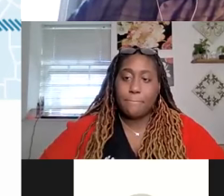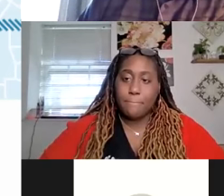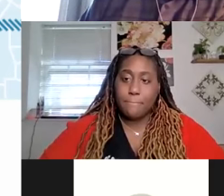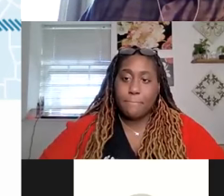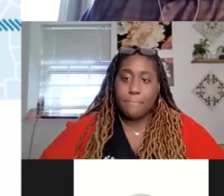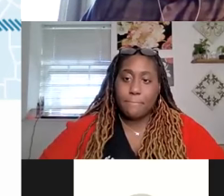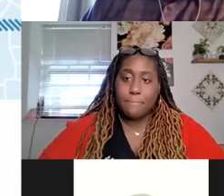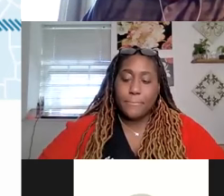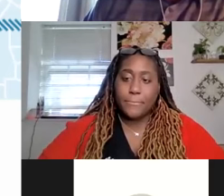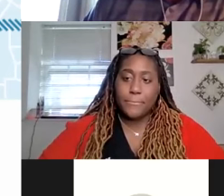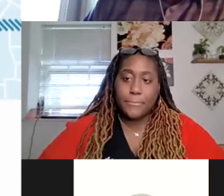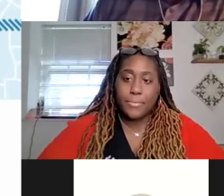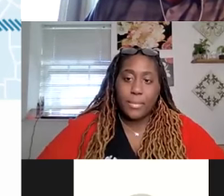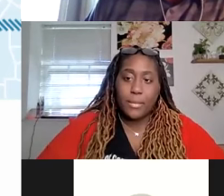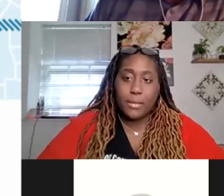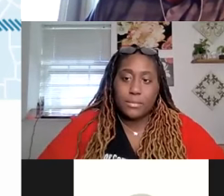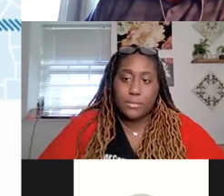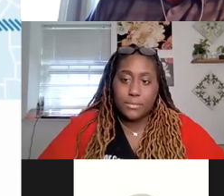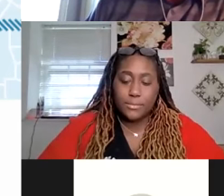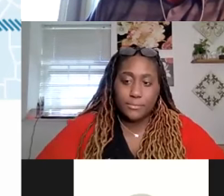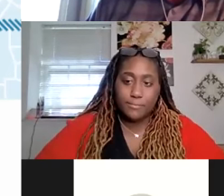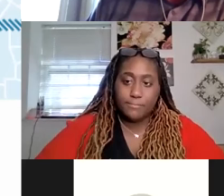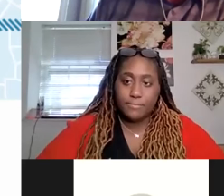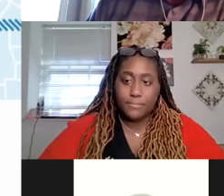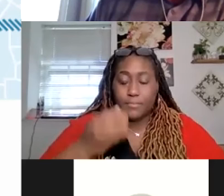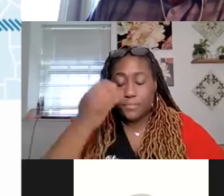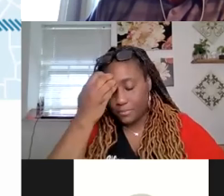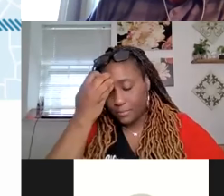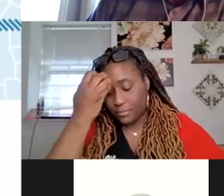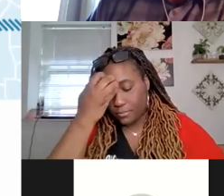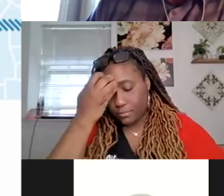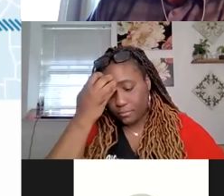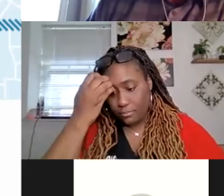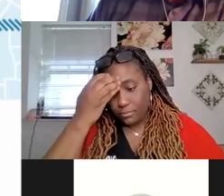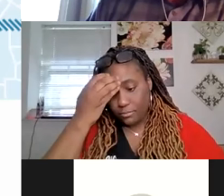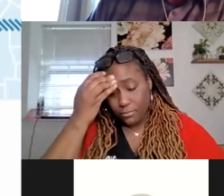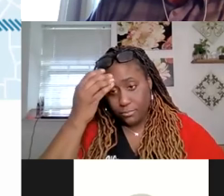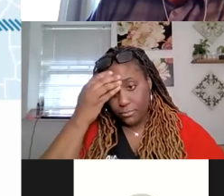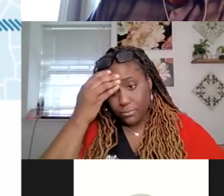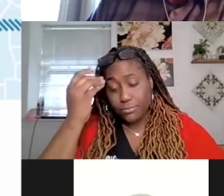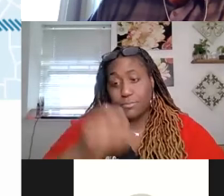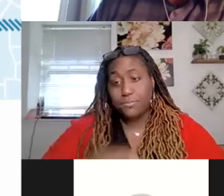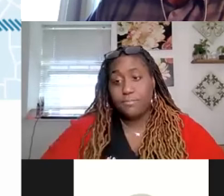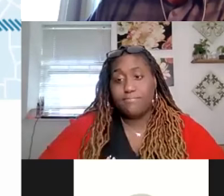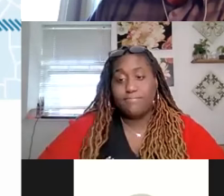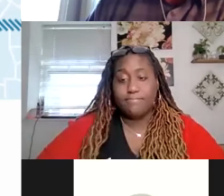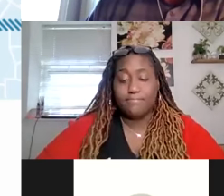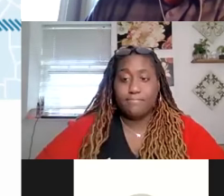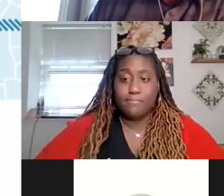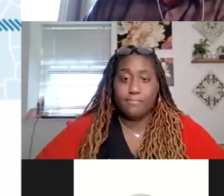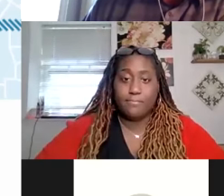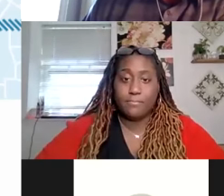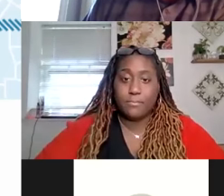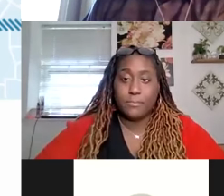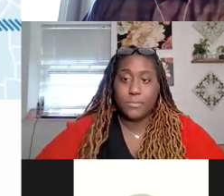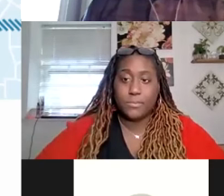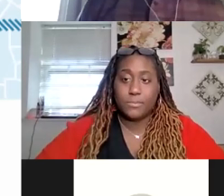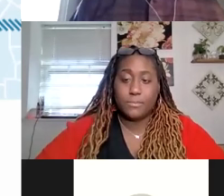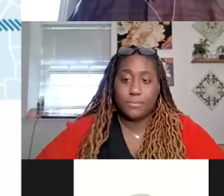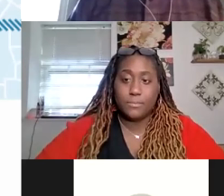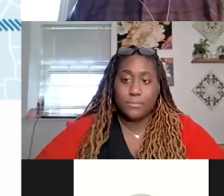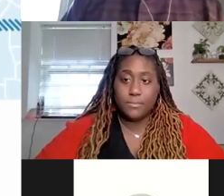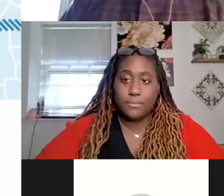jobs. What they'll take away from when you say folks don't want jobs, they want careers for this population particularly?